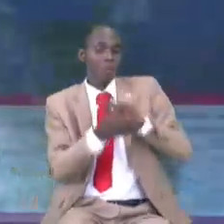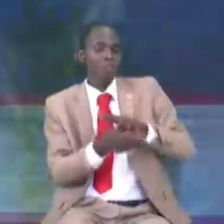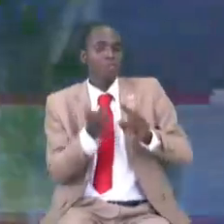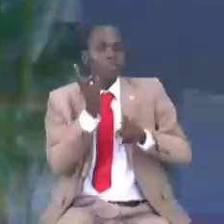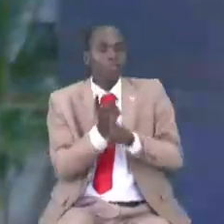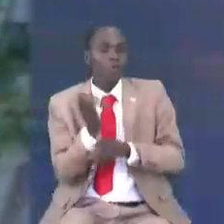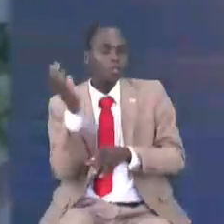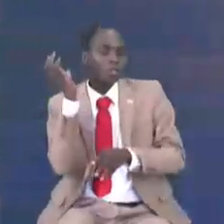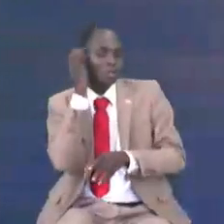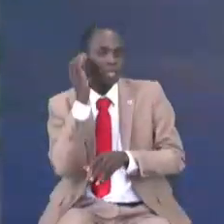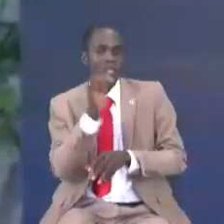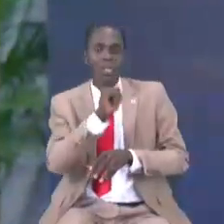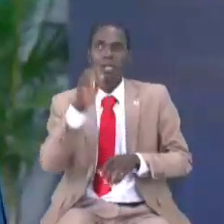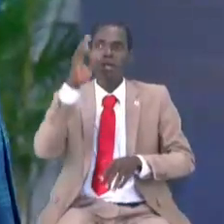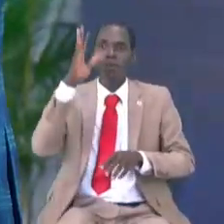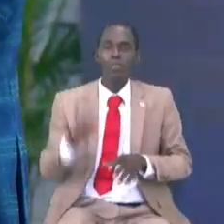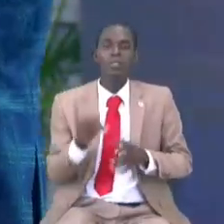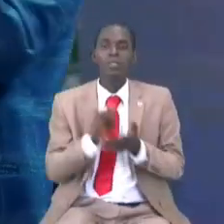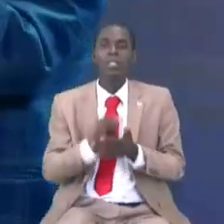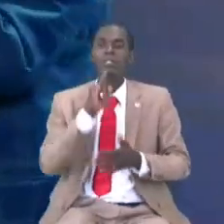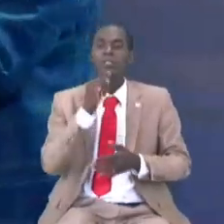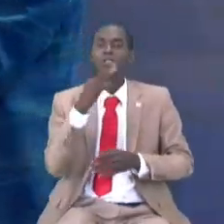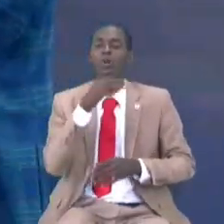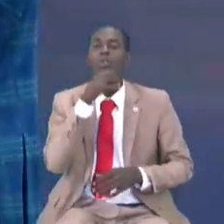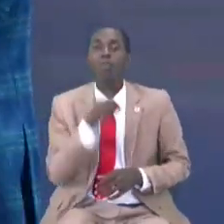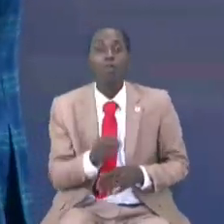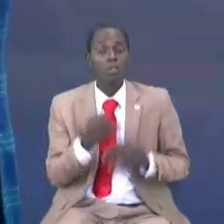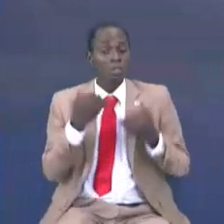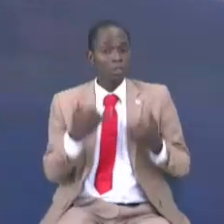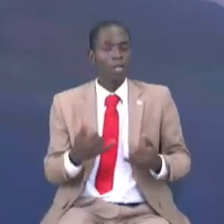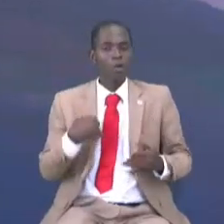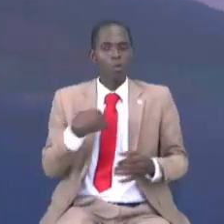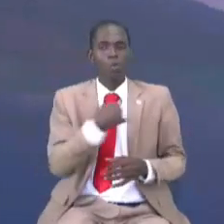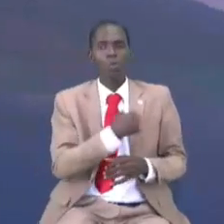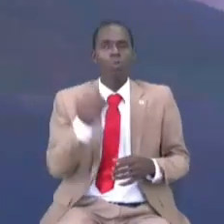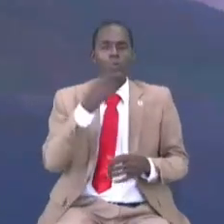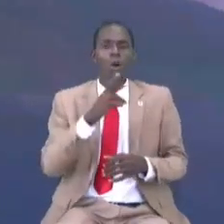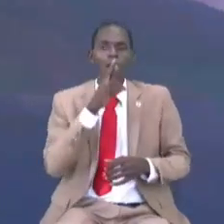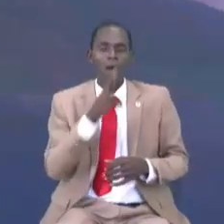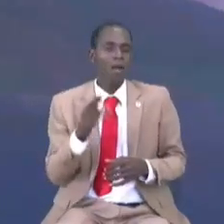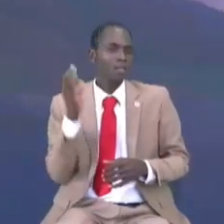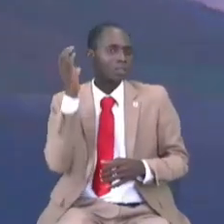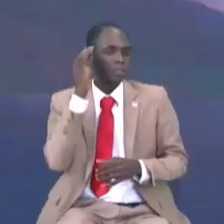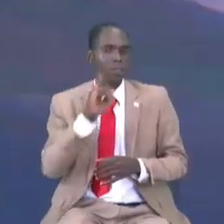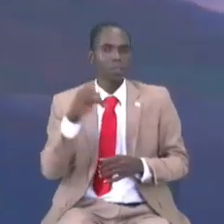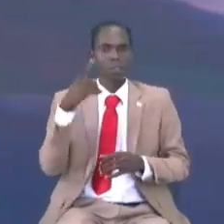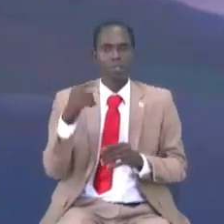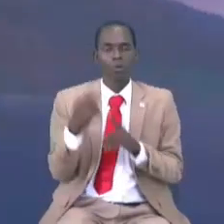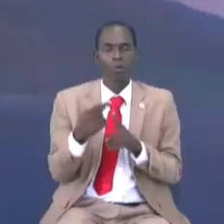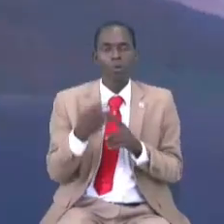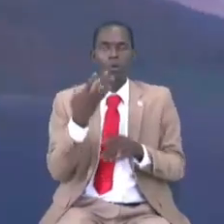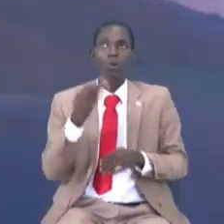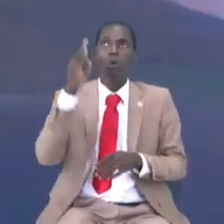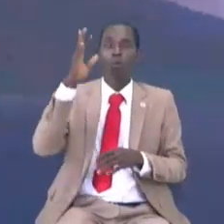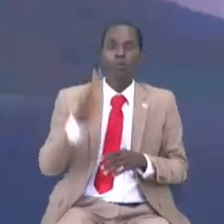us who are listening to the messages of preachers, talking about repentance, talking about faith, talking about